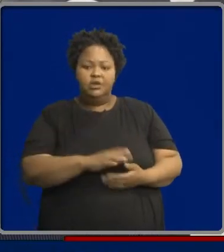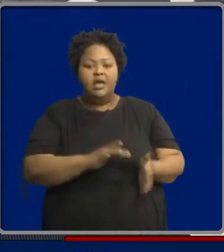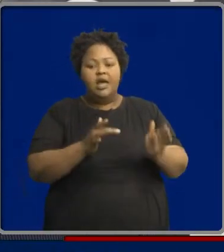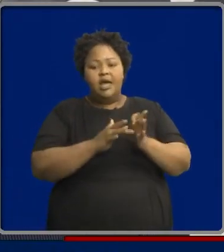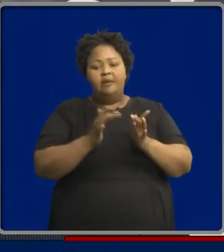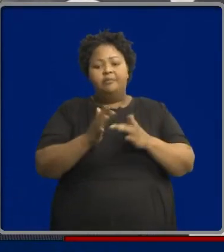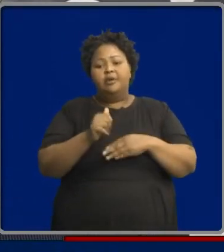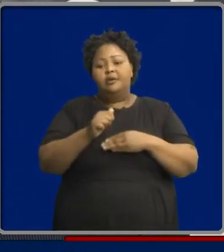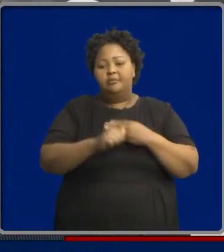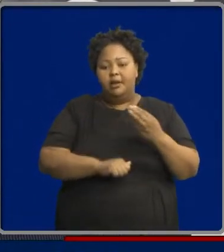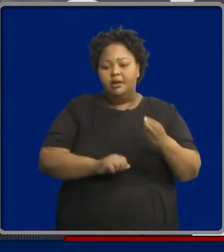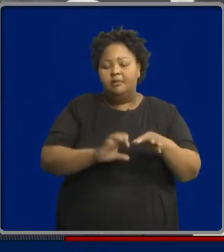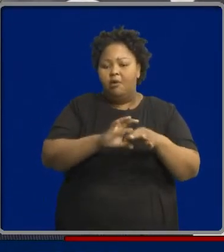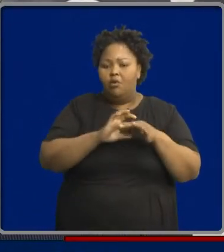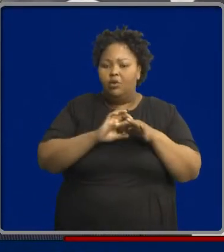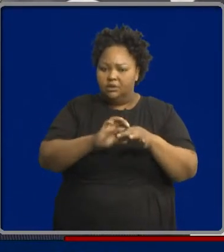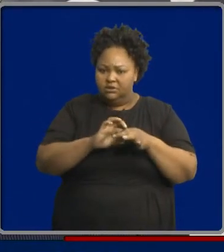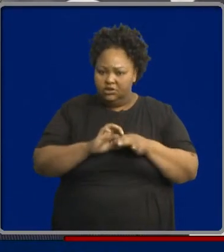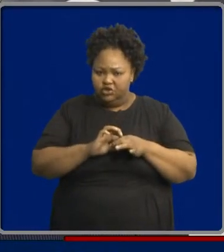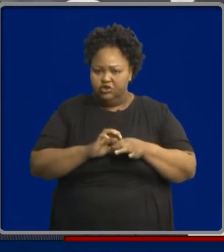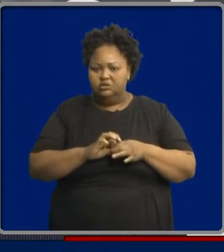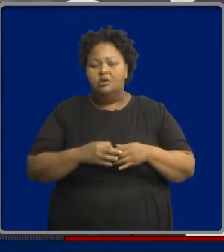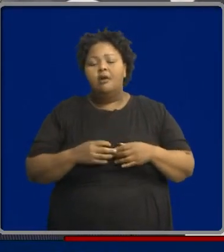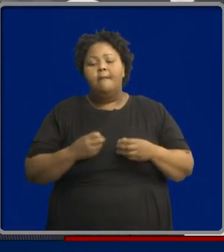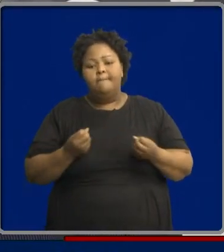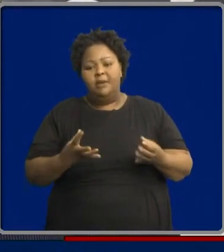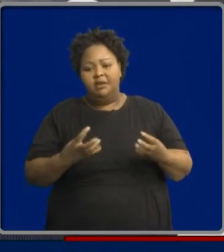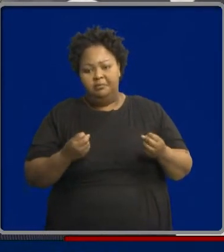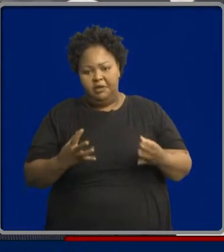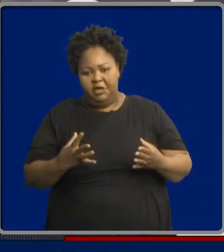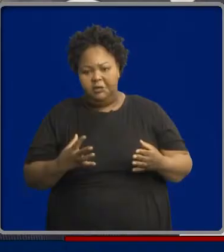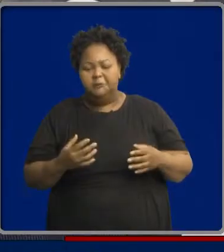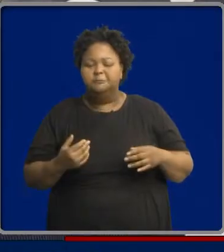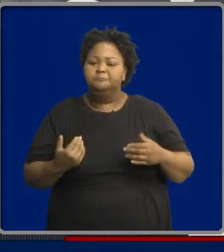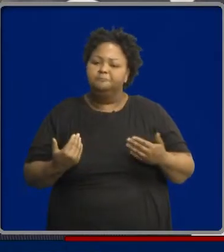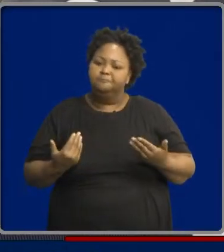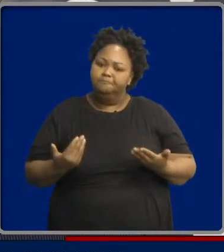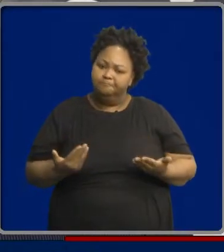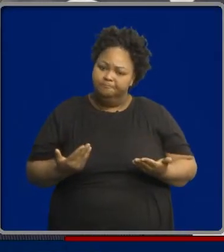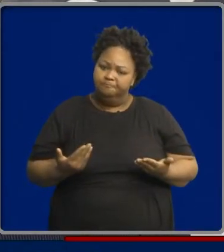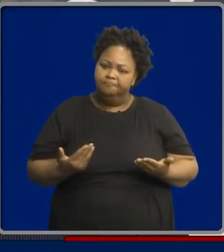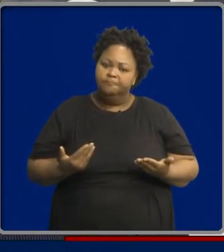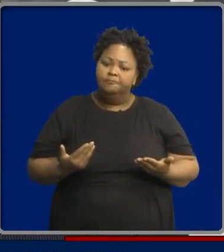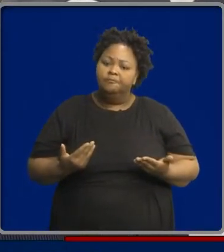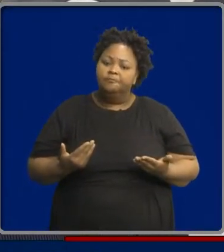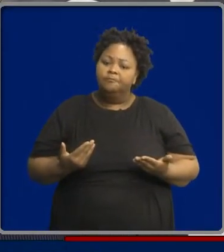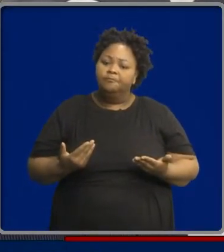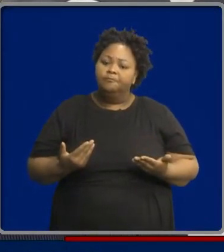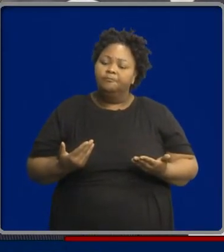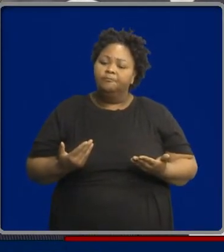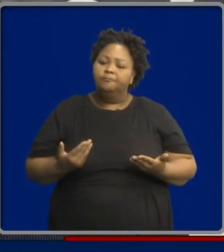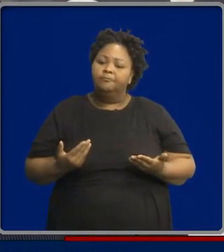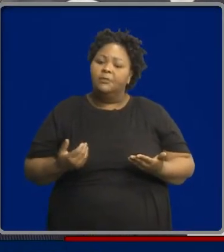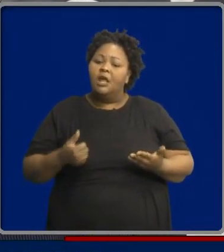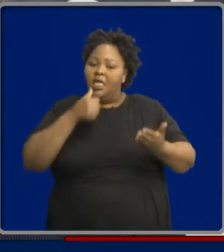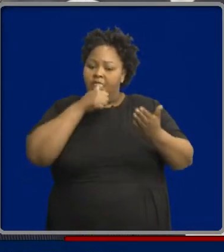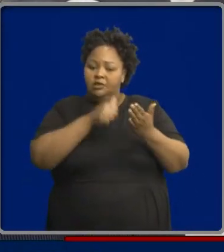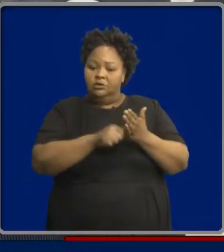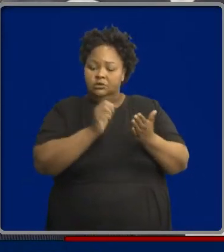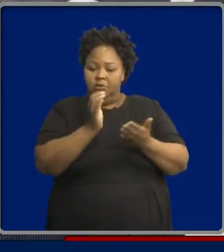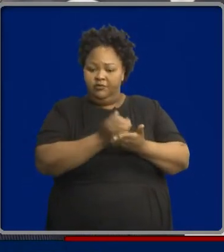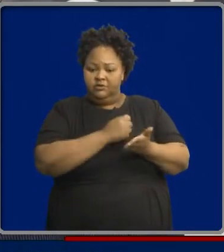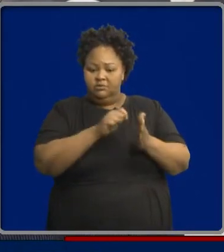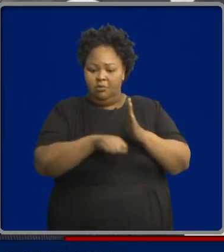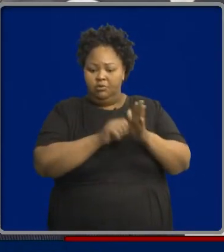organizations have received indications that their projects are now being cut. Some of them are being allowed to go